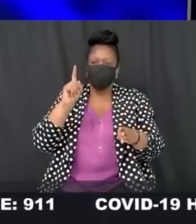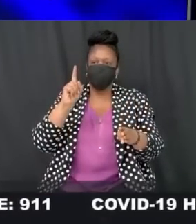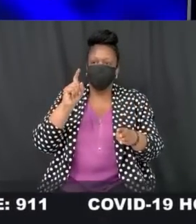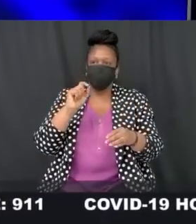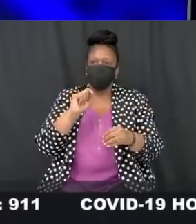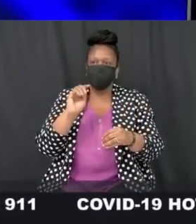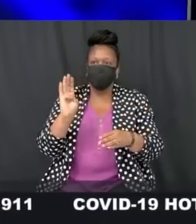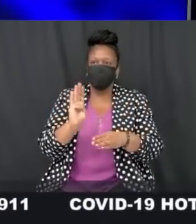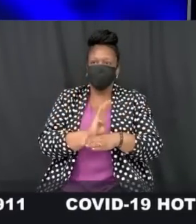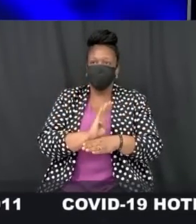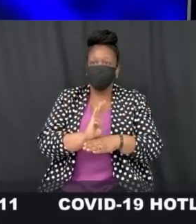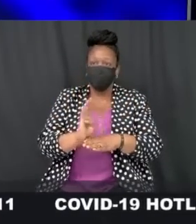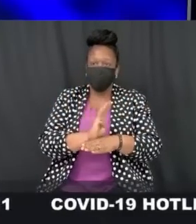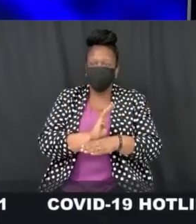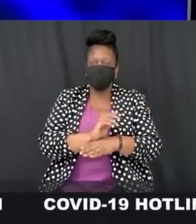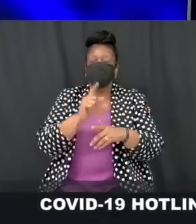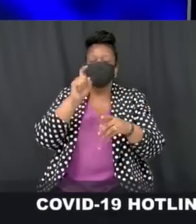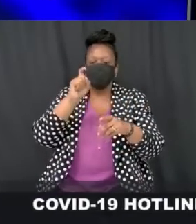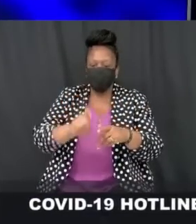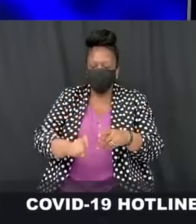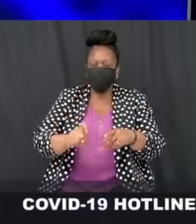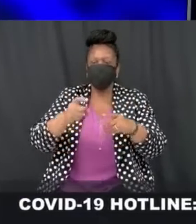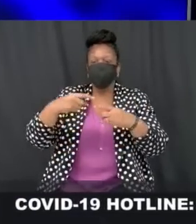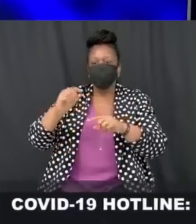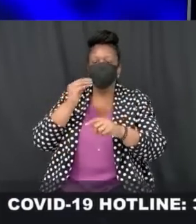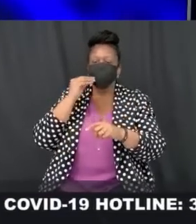compliance with the curfew.